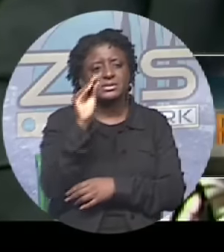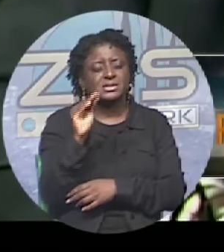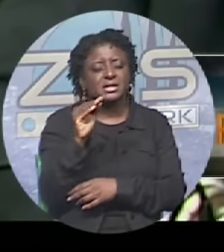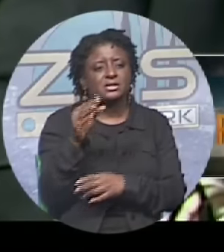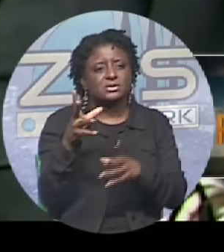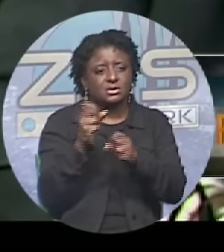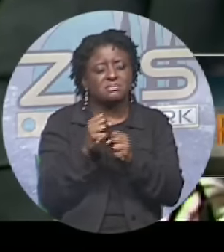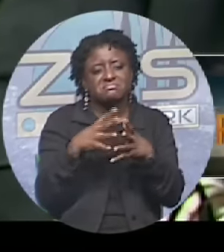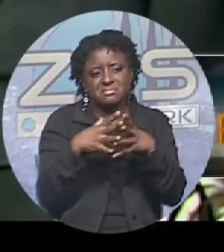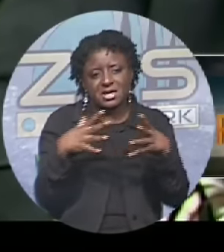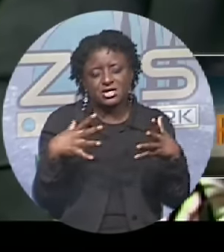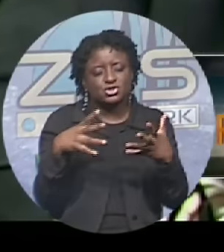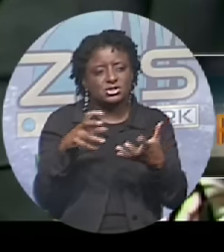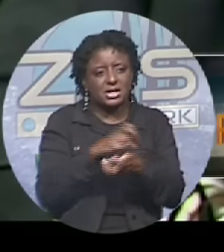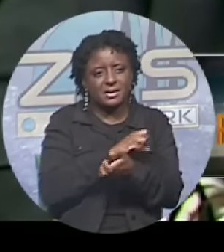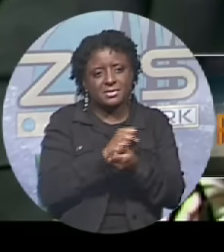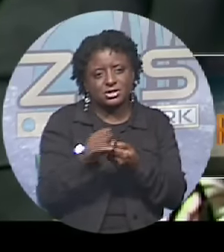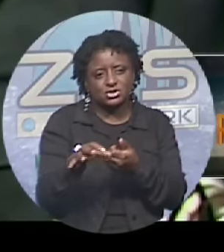received major damage.